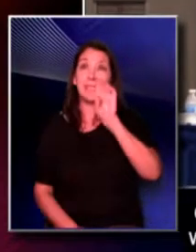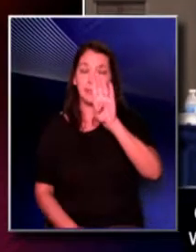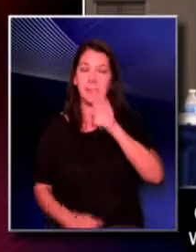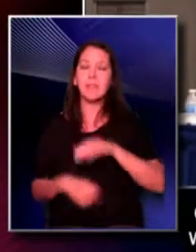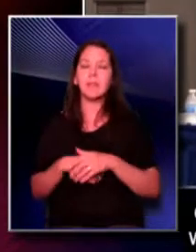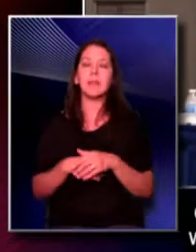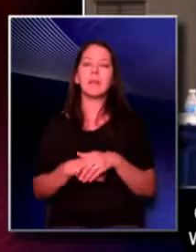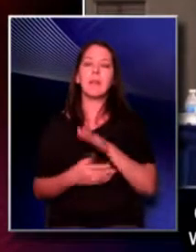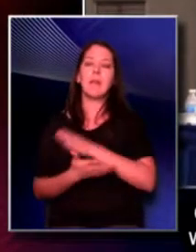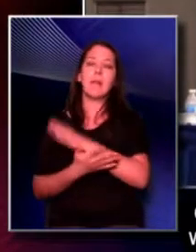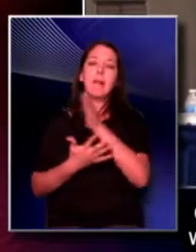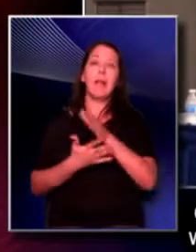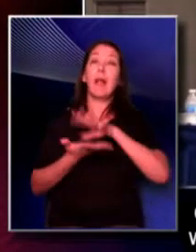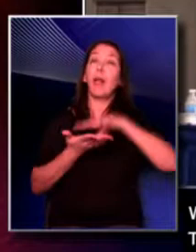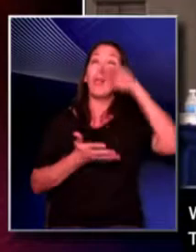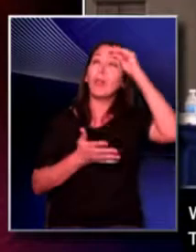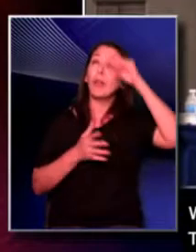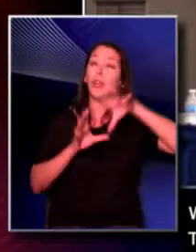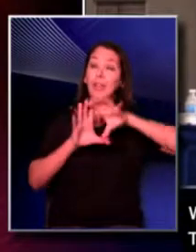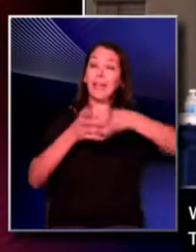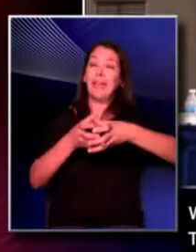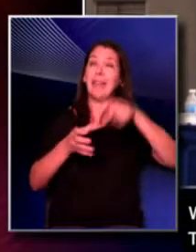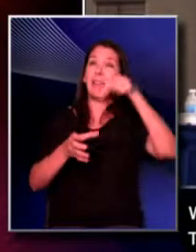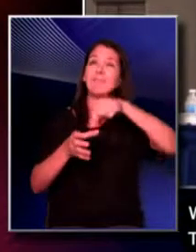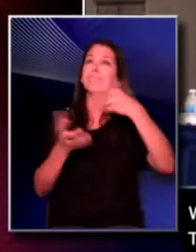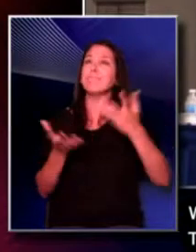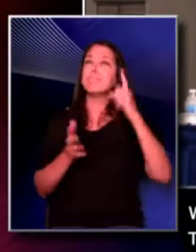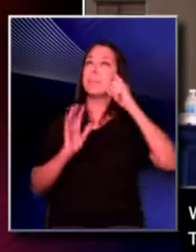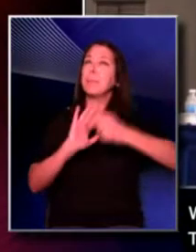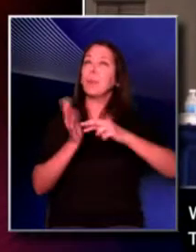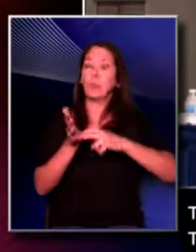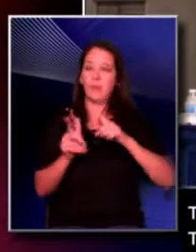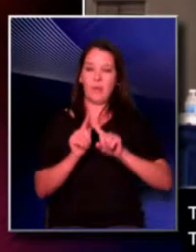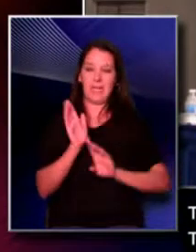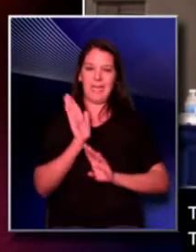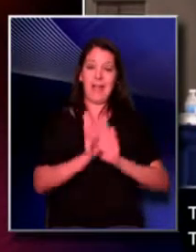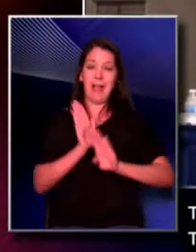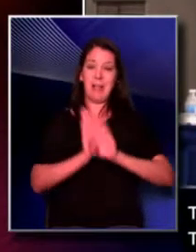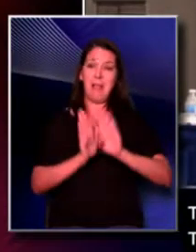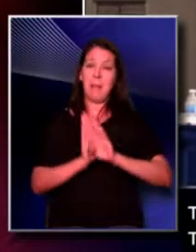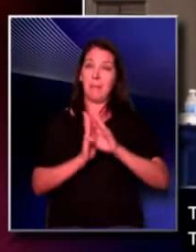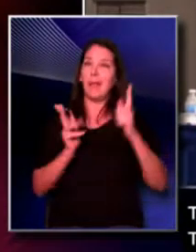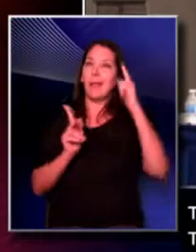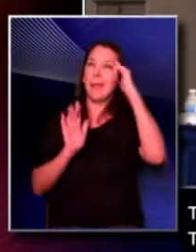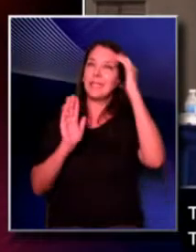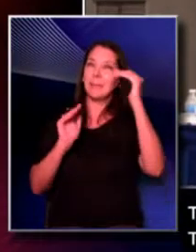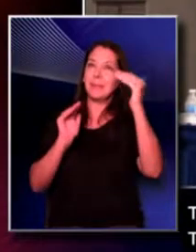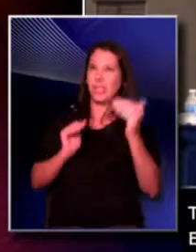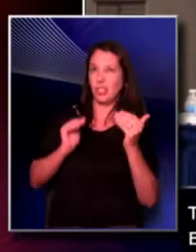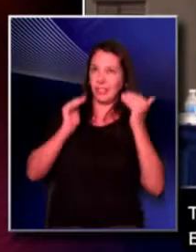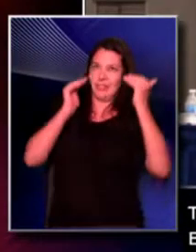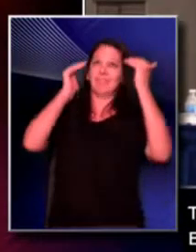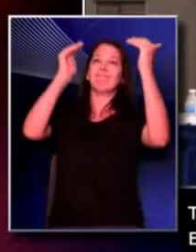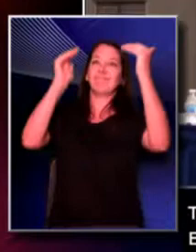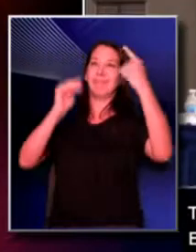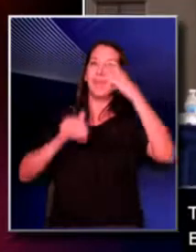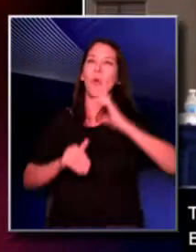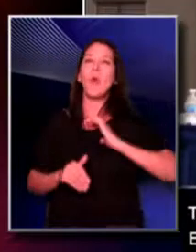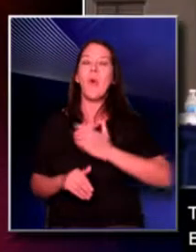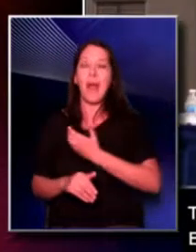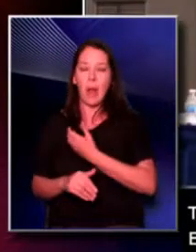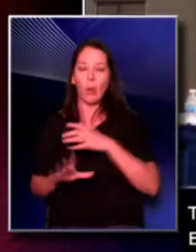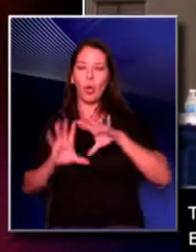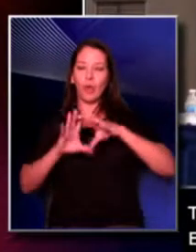learning capacity really is to develop and set high expectations for our